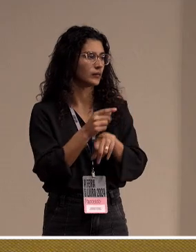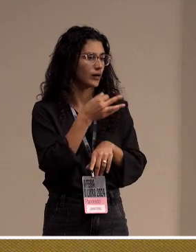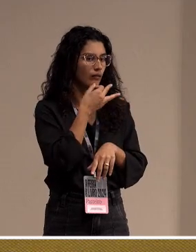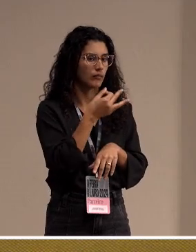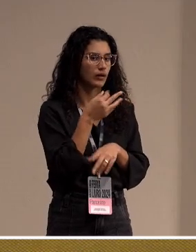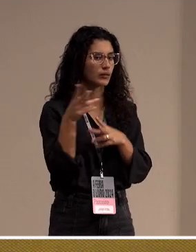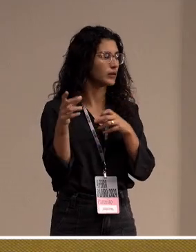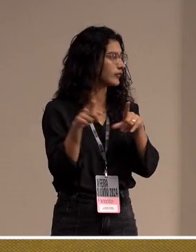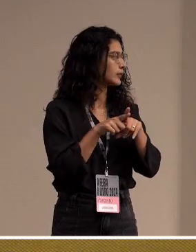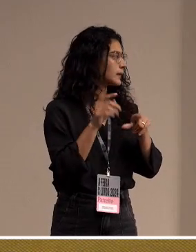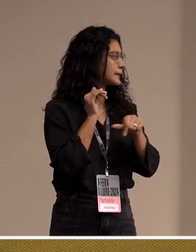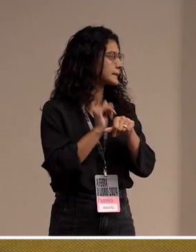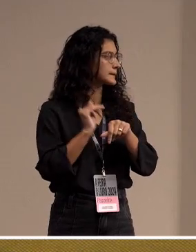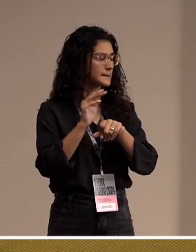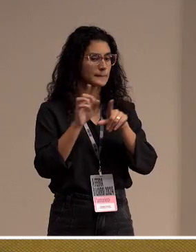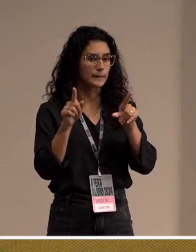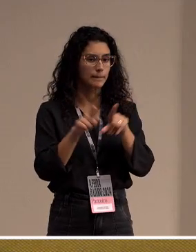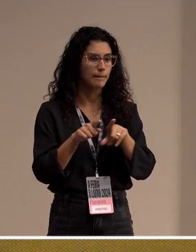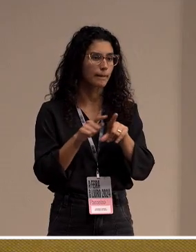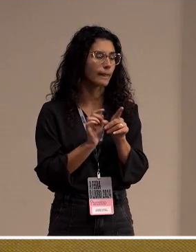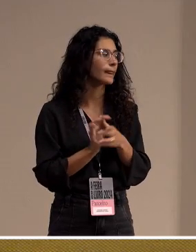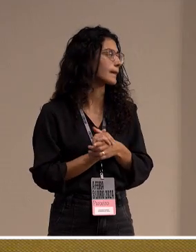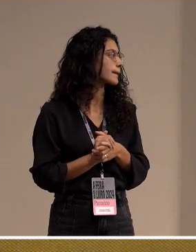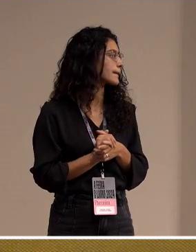suggest that